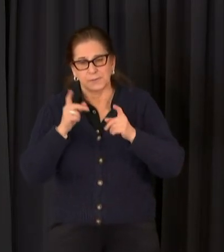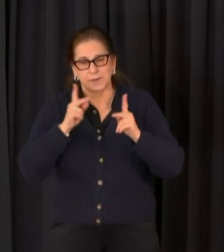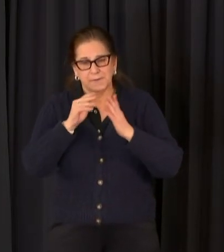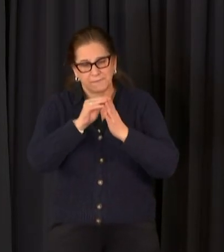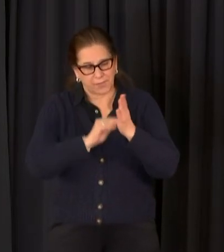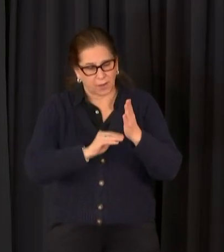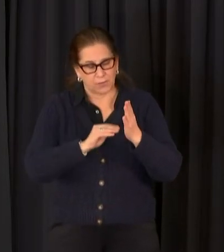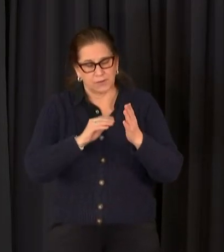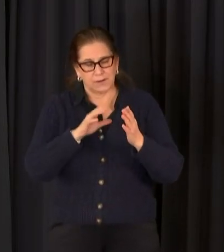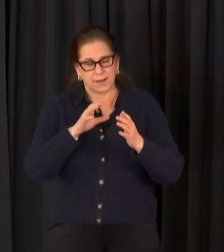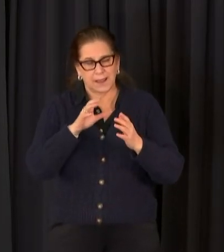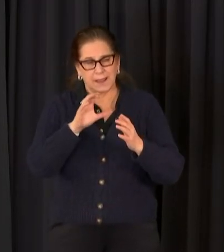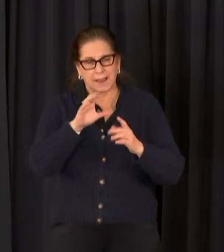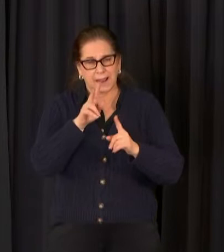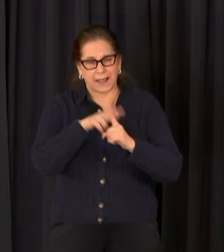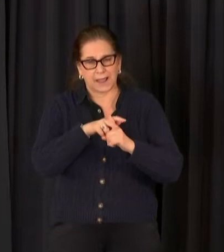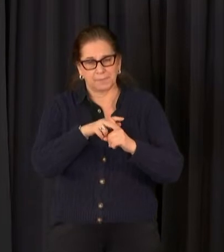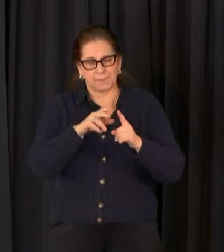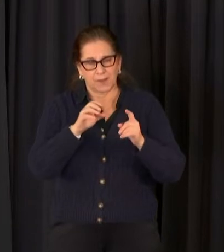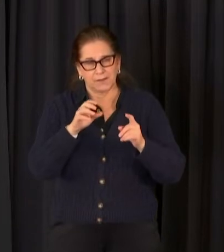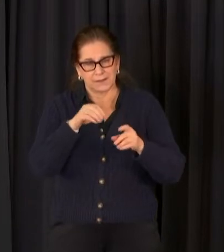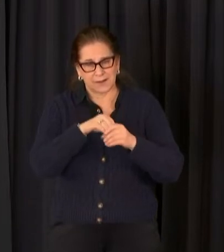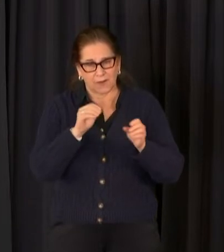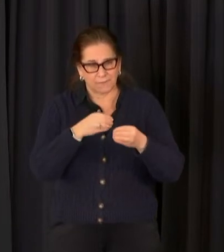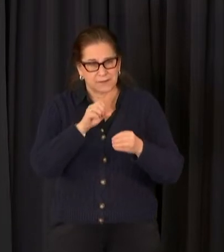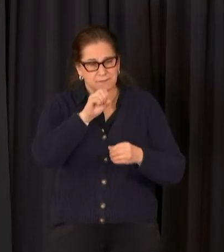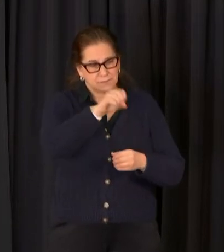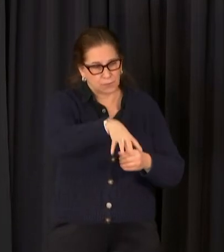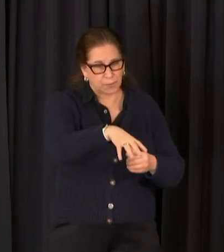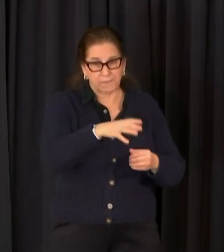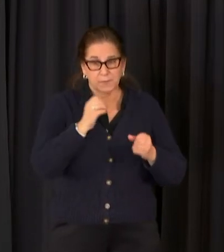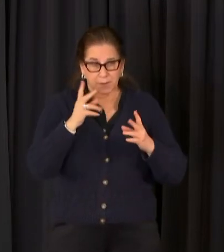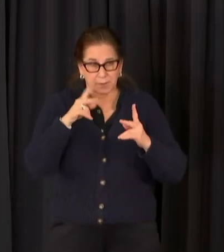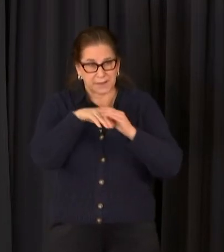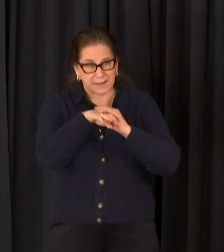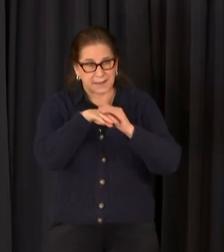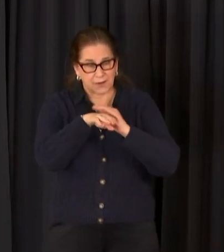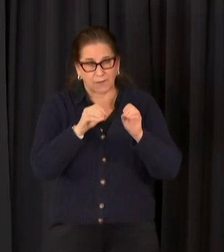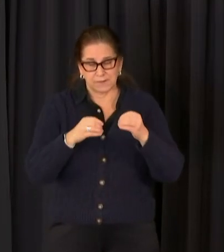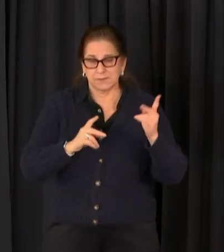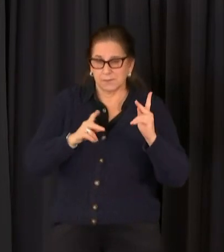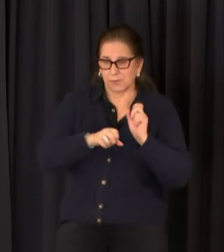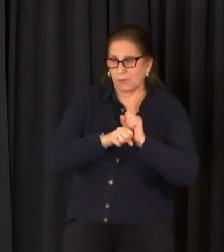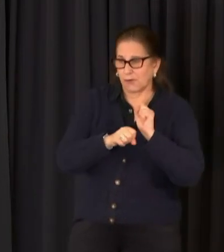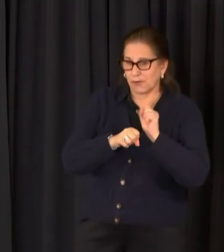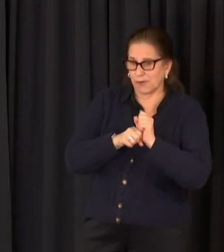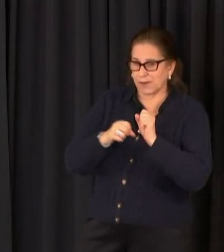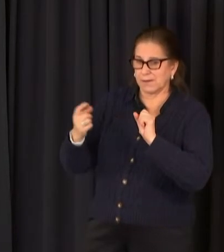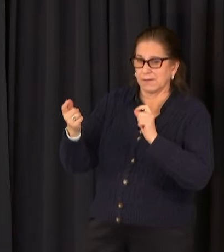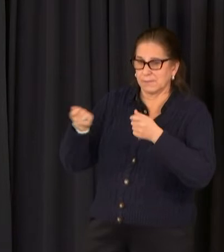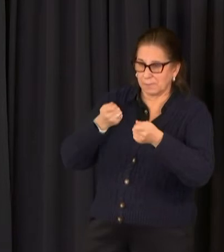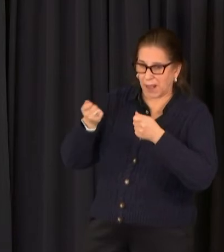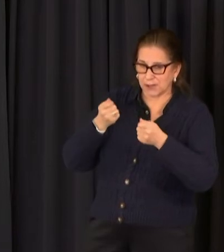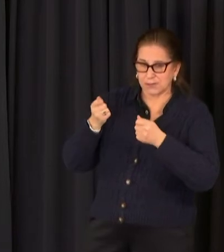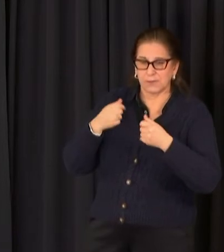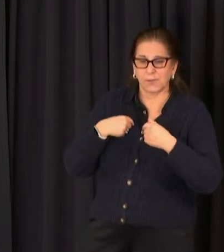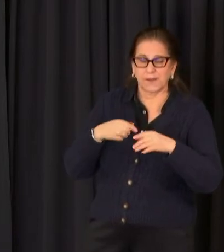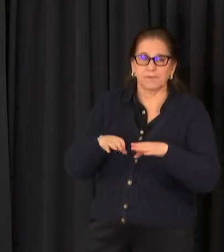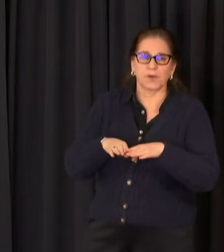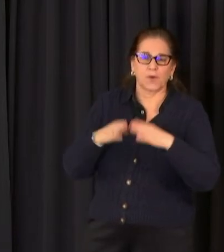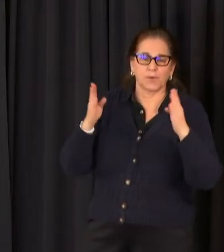it to the front desk staff, or drop it off in a lockbox, which is available 24 hours a day. So we've been open,